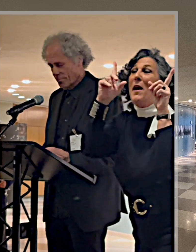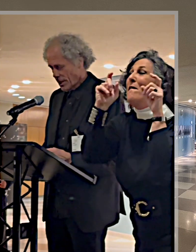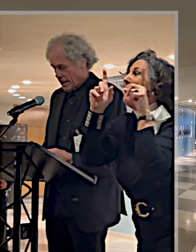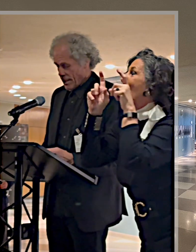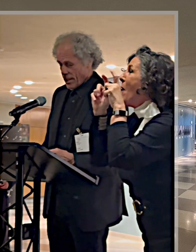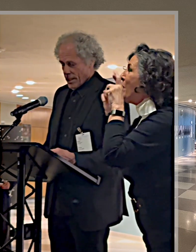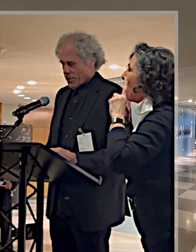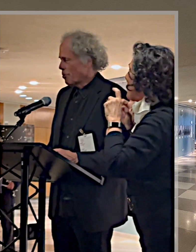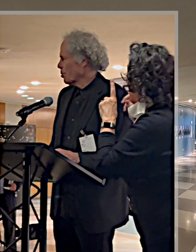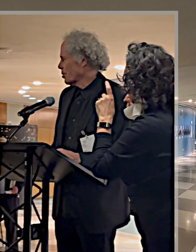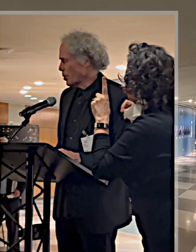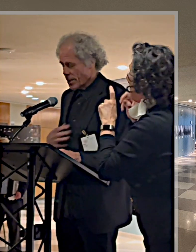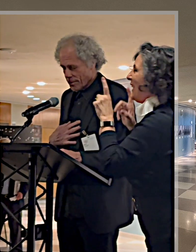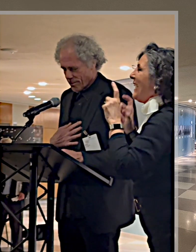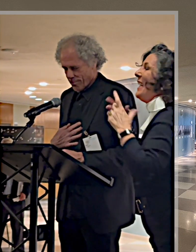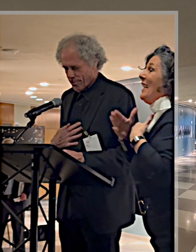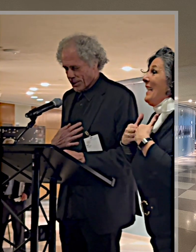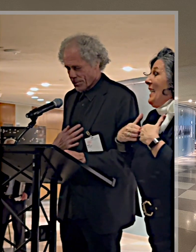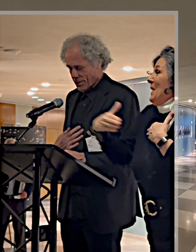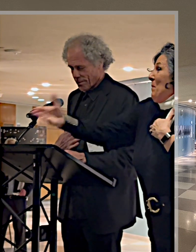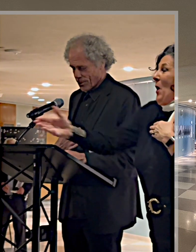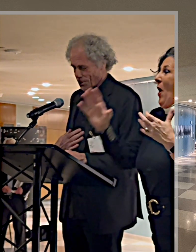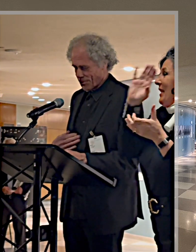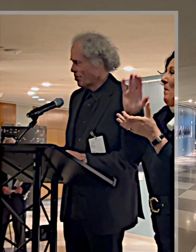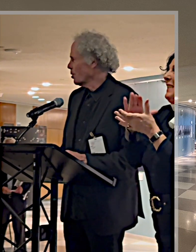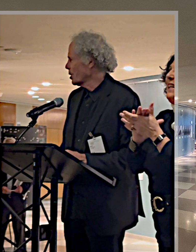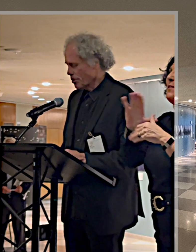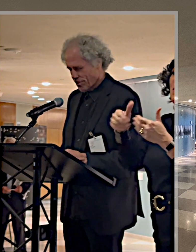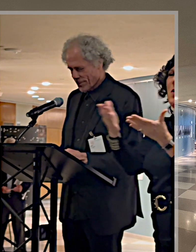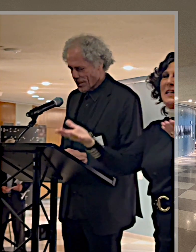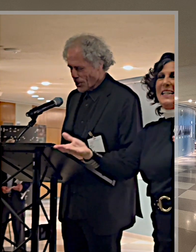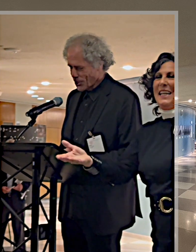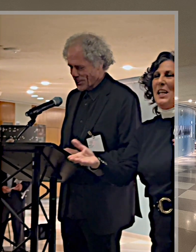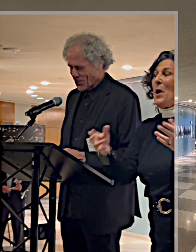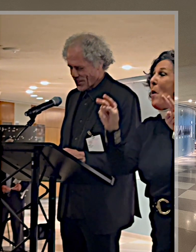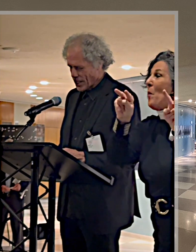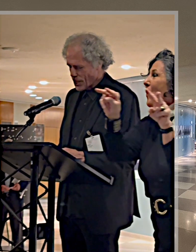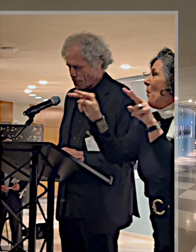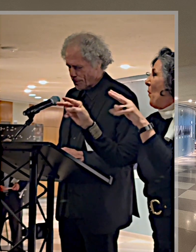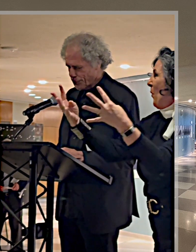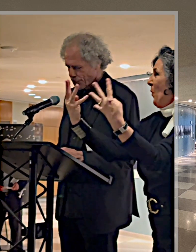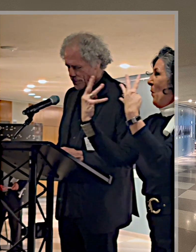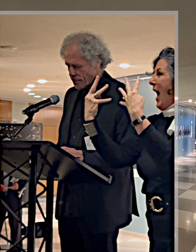and it's beyond belief that you're all here watching this.